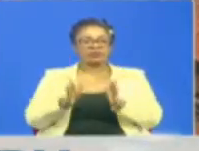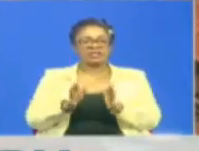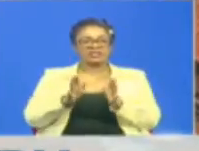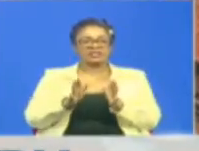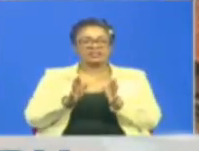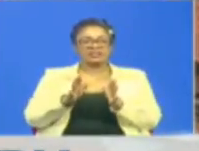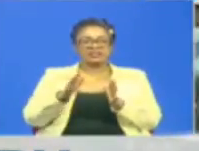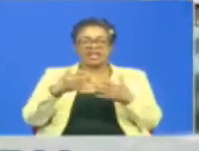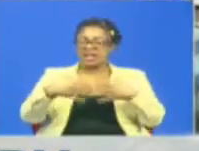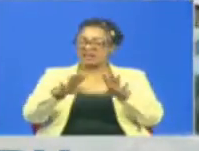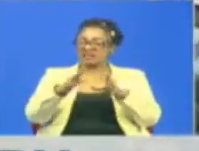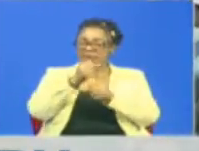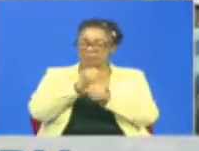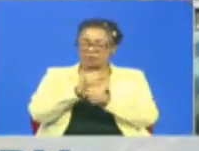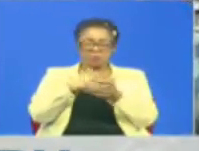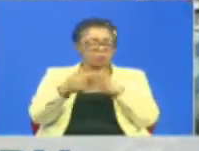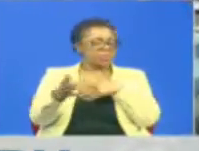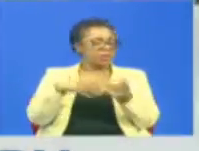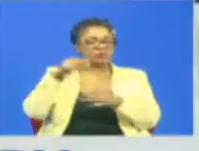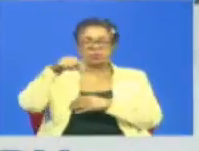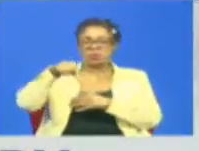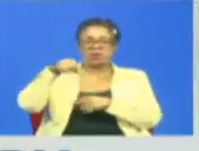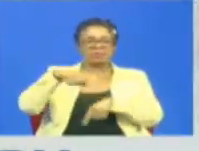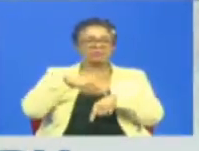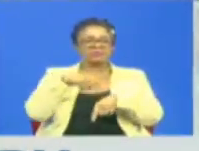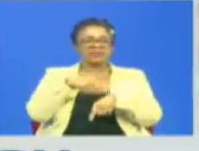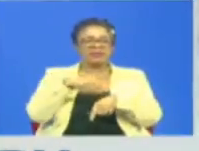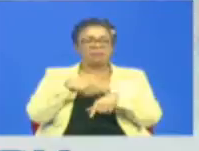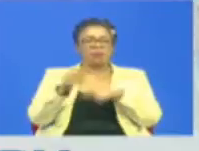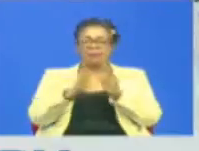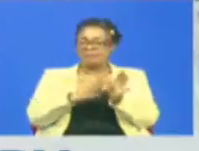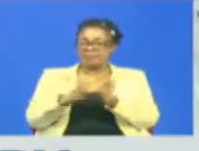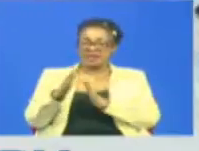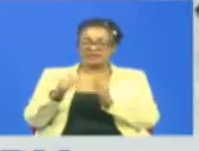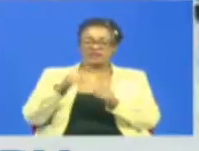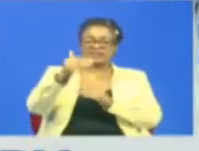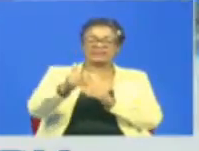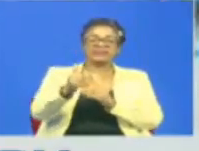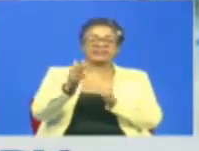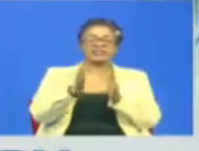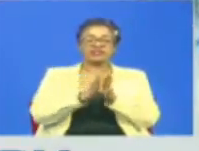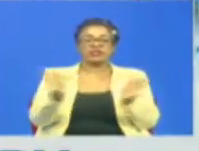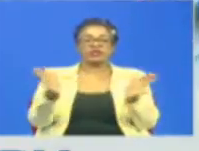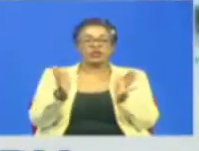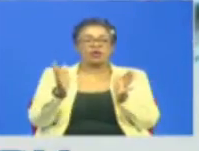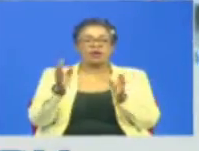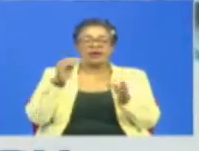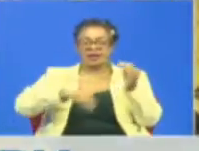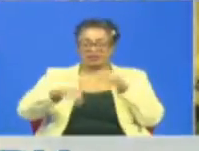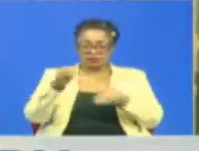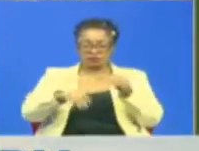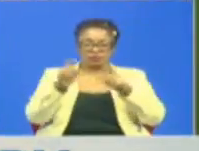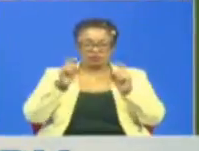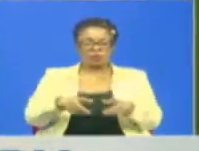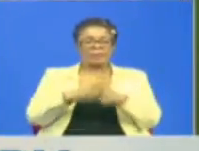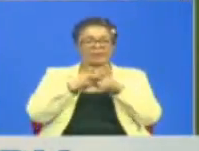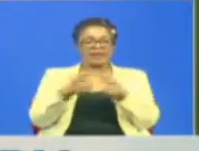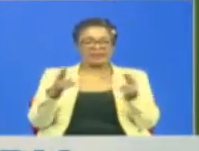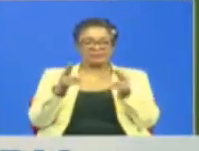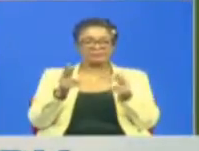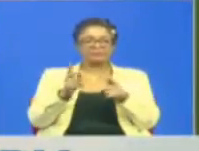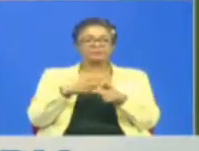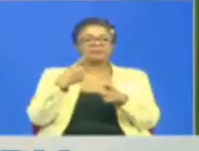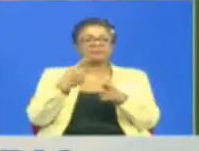electoral body without quorum at a time when planning for the next general election should be beginning. Then there is a